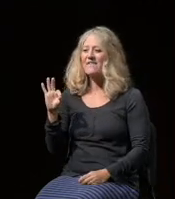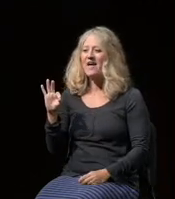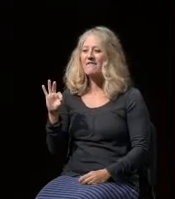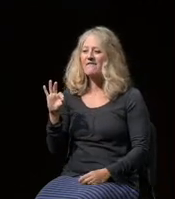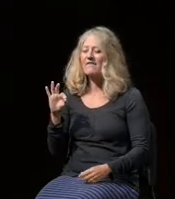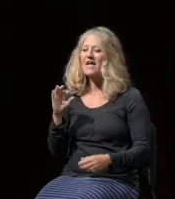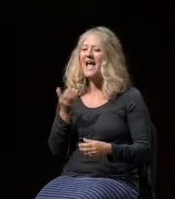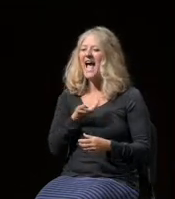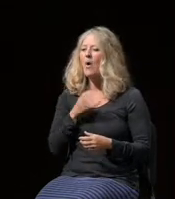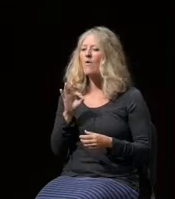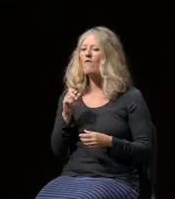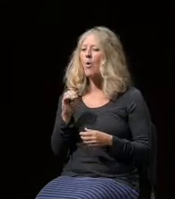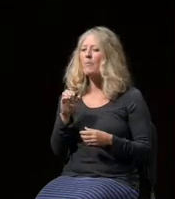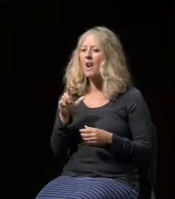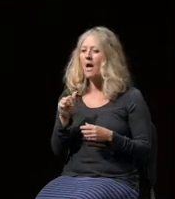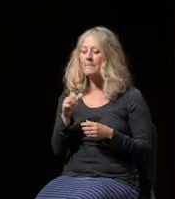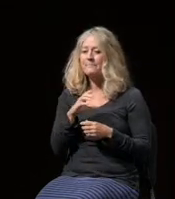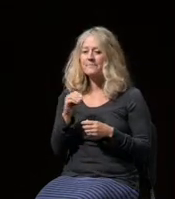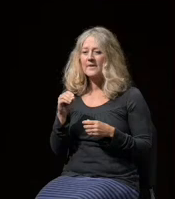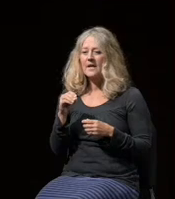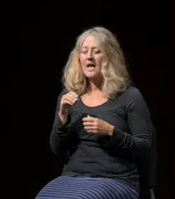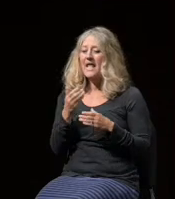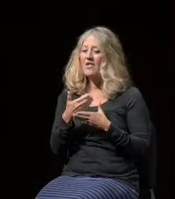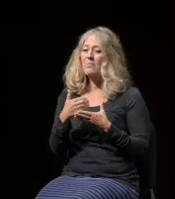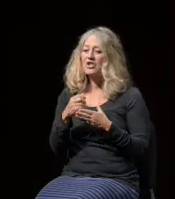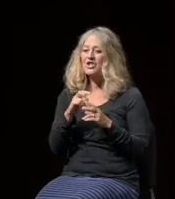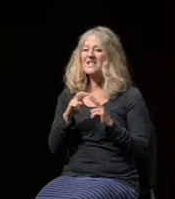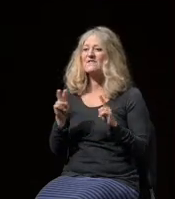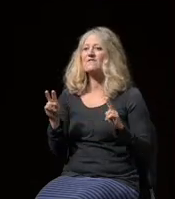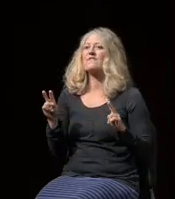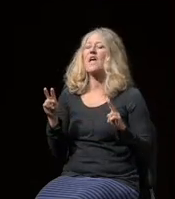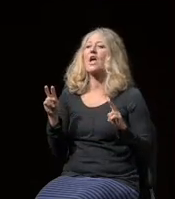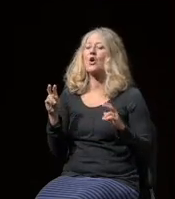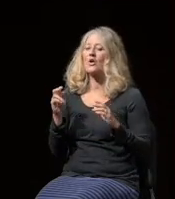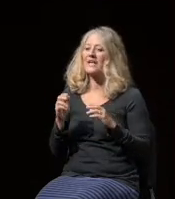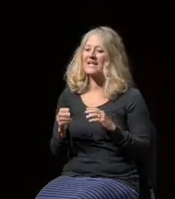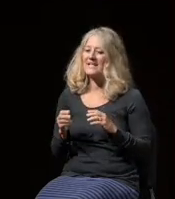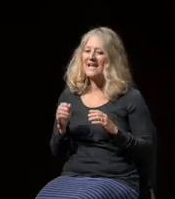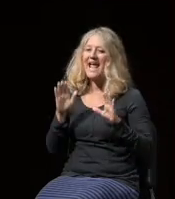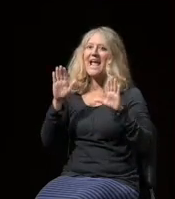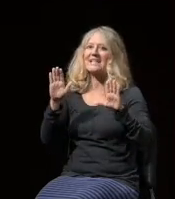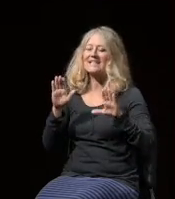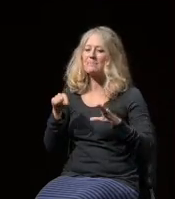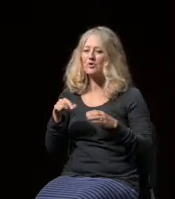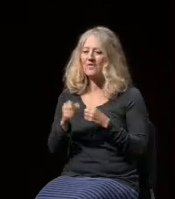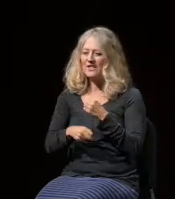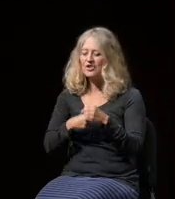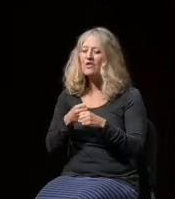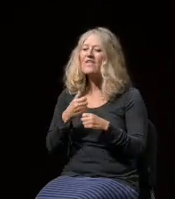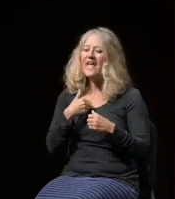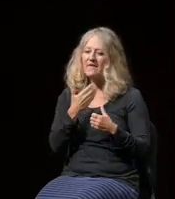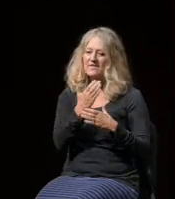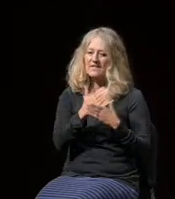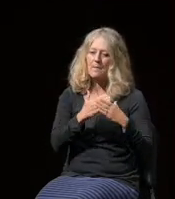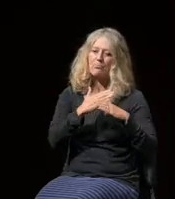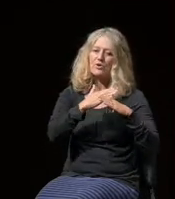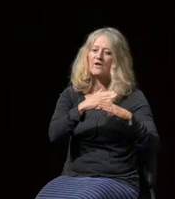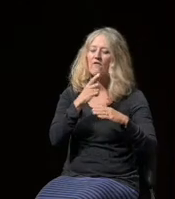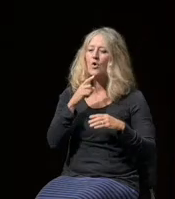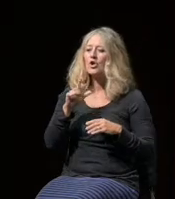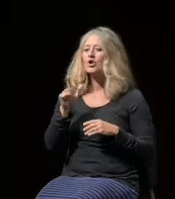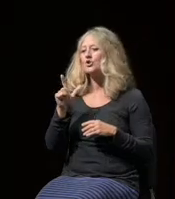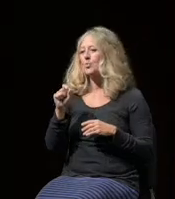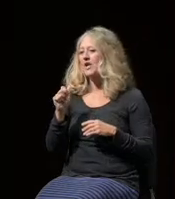formula. Our budget is really exceptional this year, and there are protections in place for fiscal year